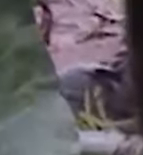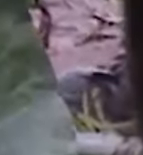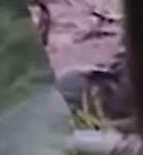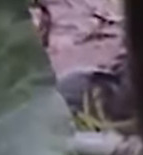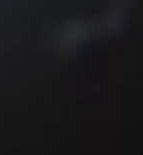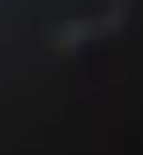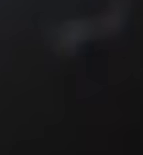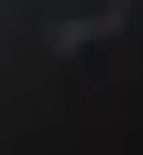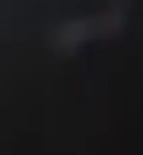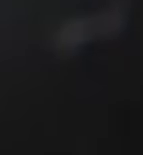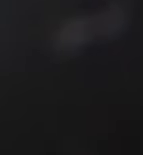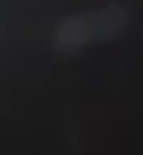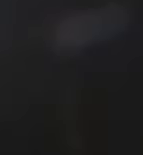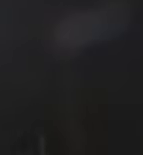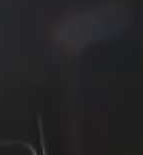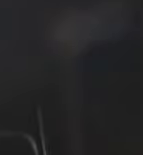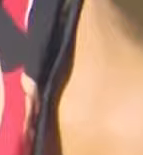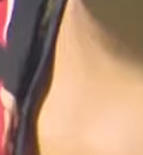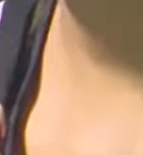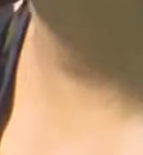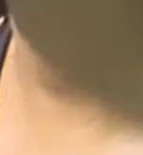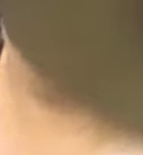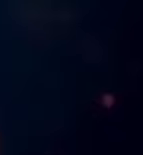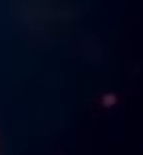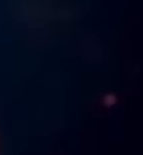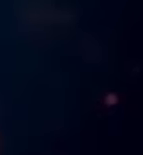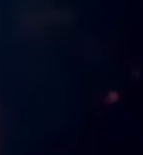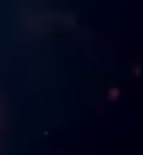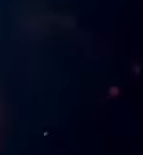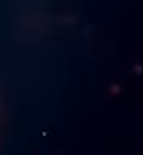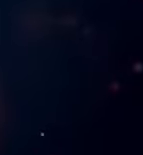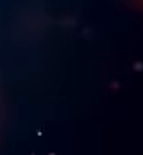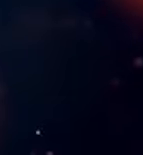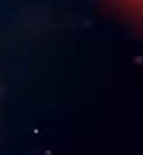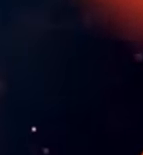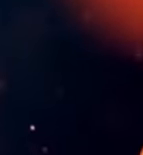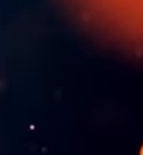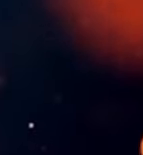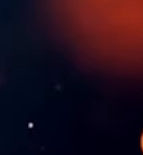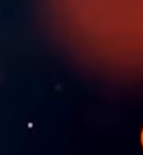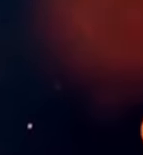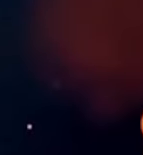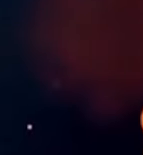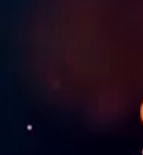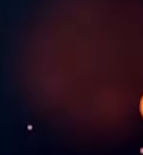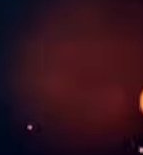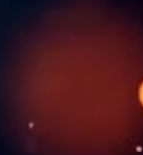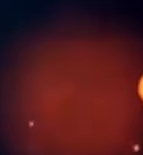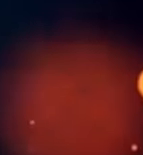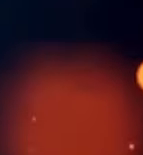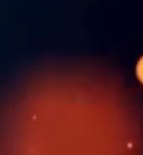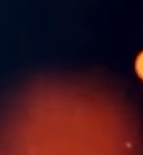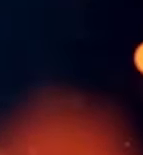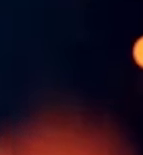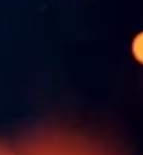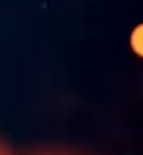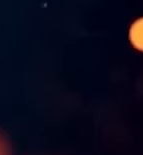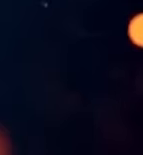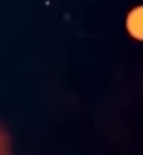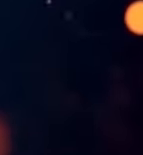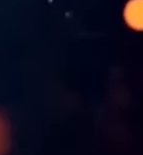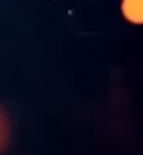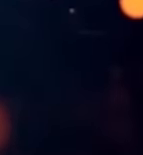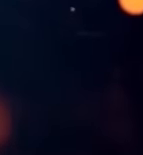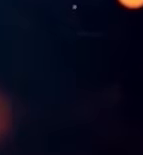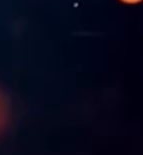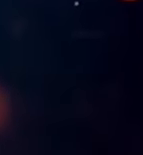500 emalangeni or 6 months imprisonment. And the industry is definitely blooming, ladies and gentlemen, so that's what we have for you, but we'll be